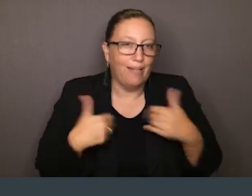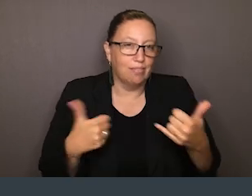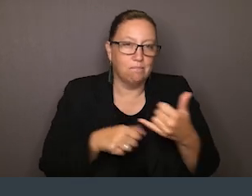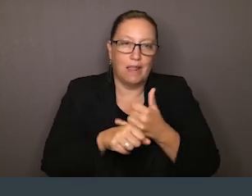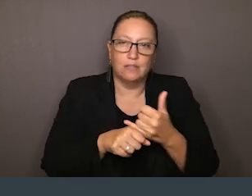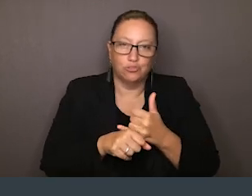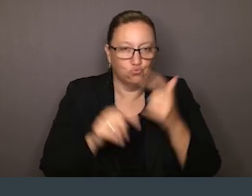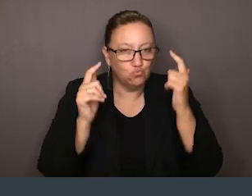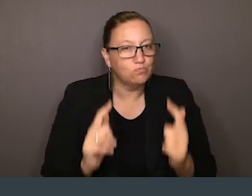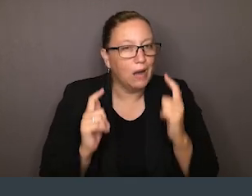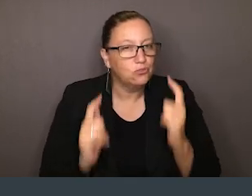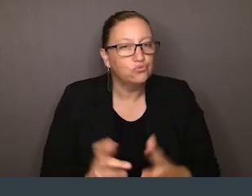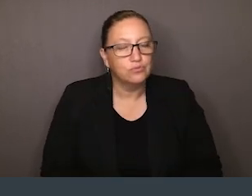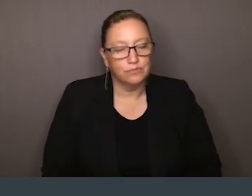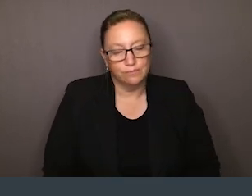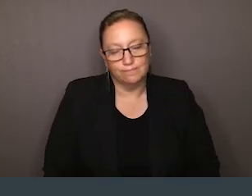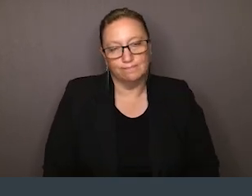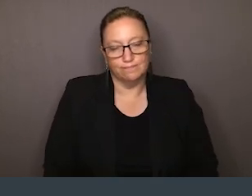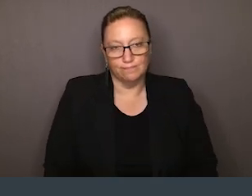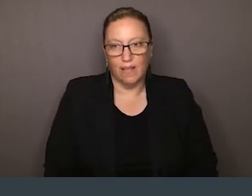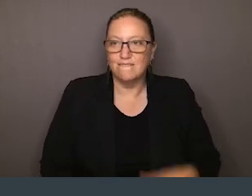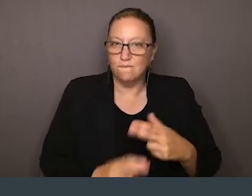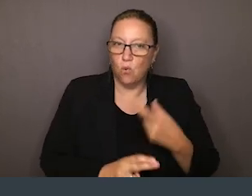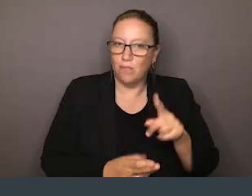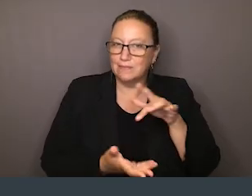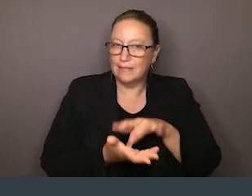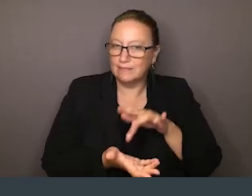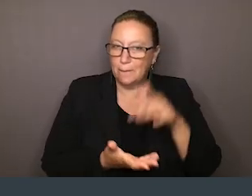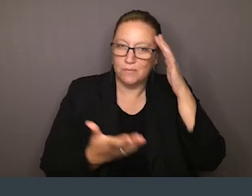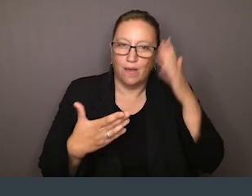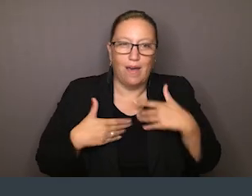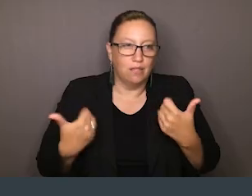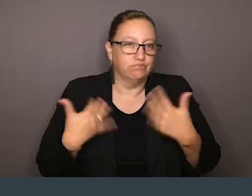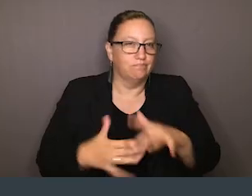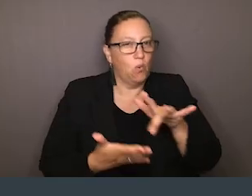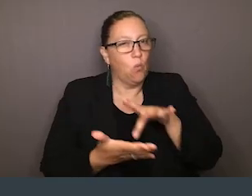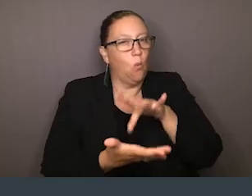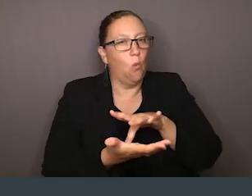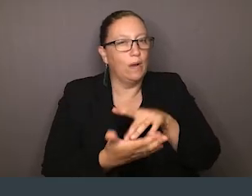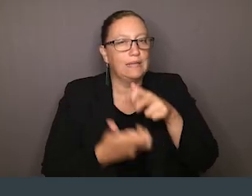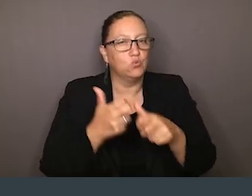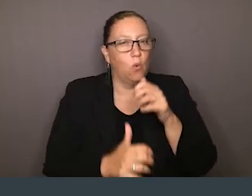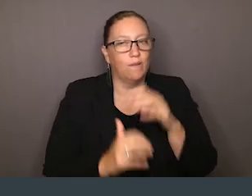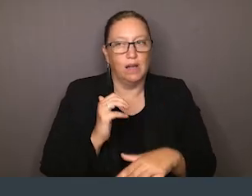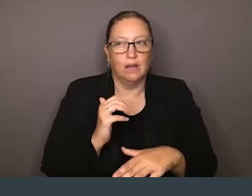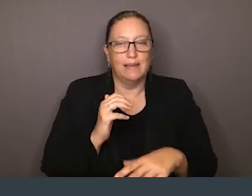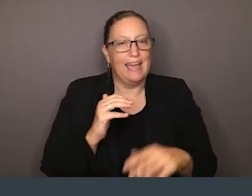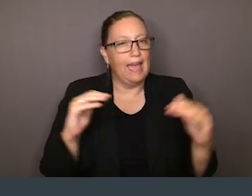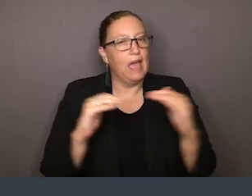health medicines. So for the centre, mental health is therefore a core equity